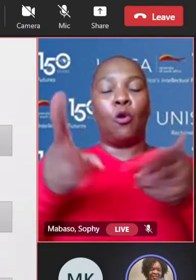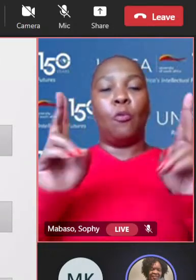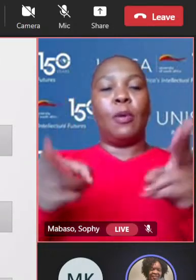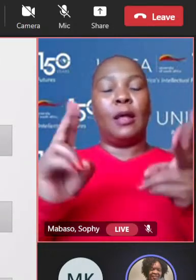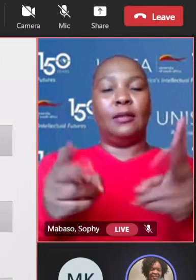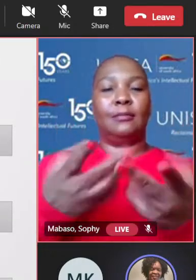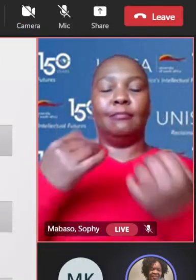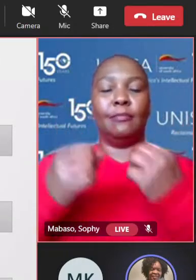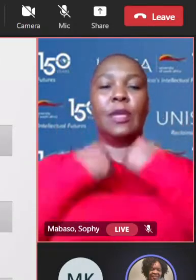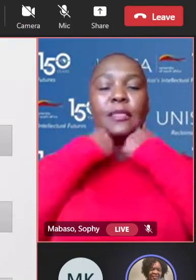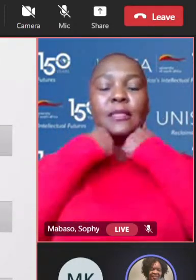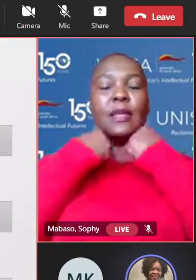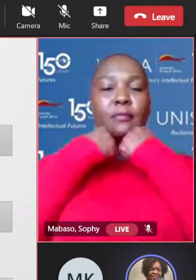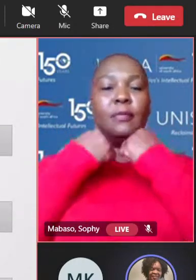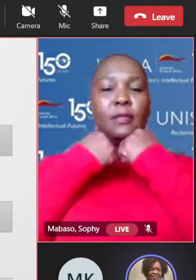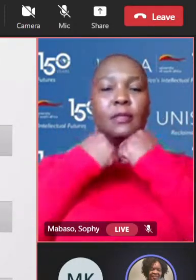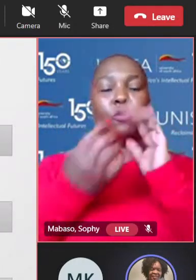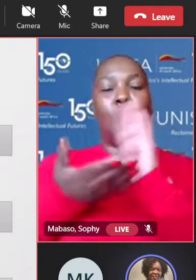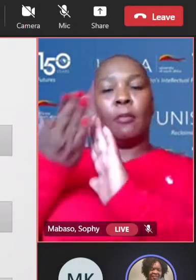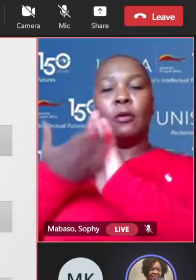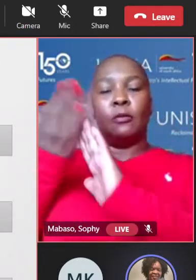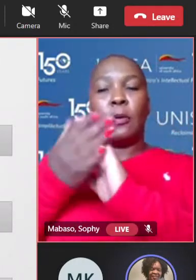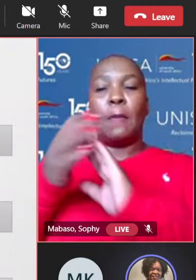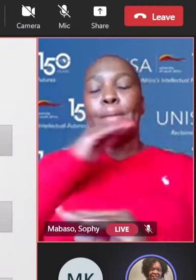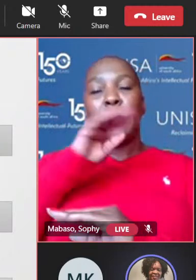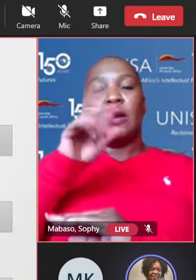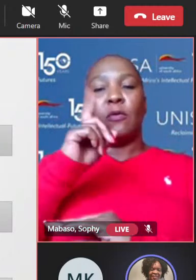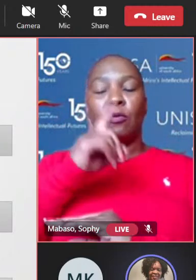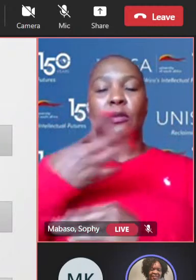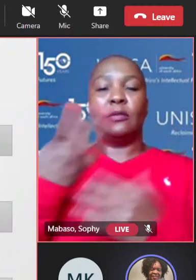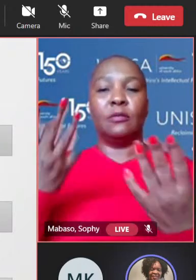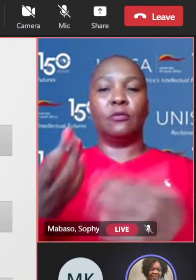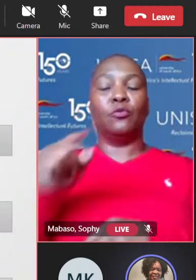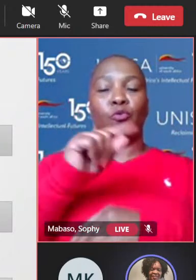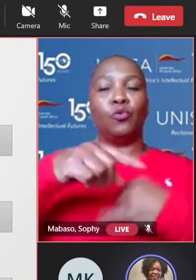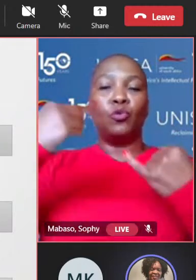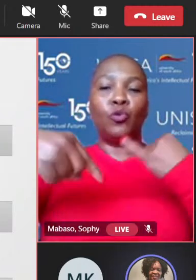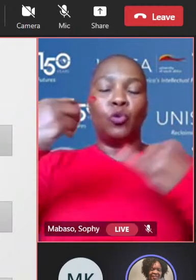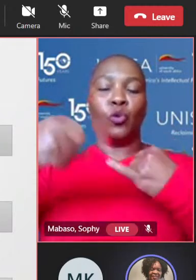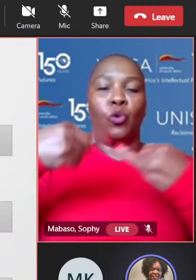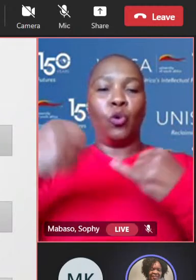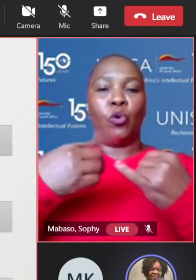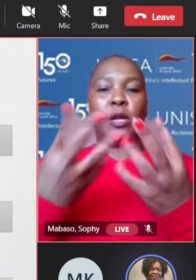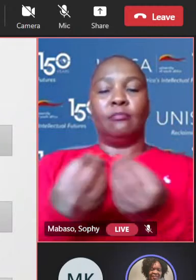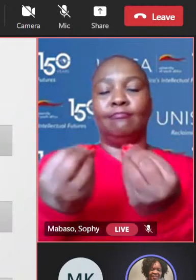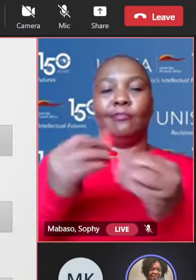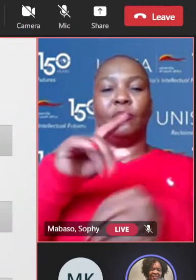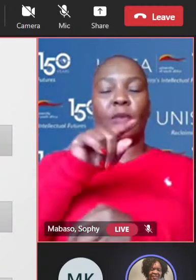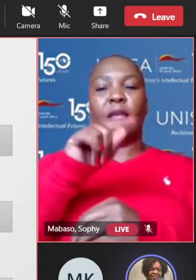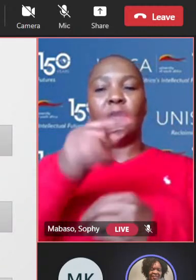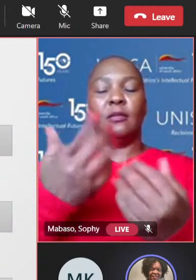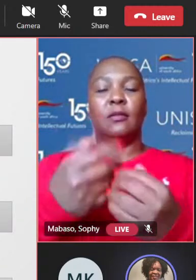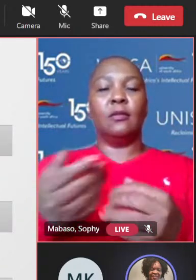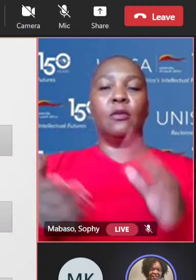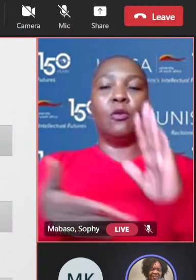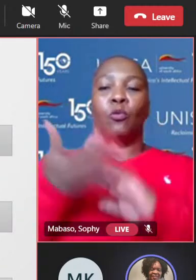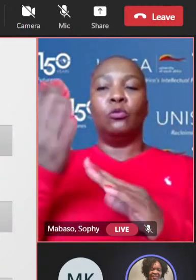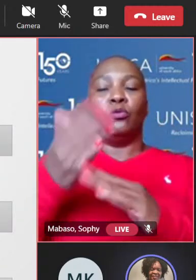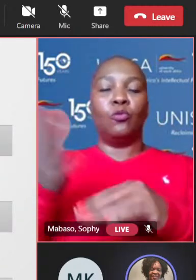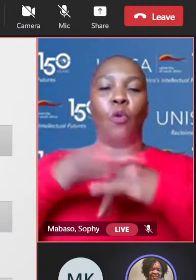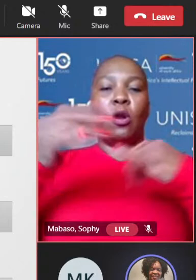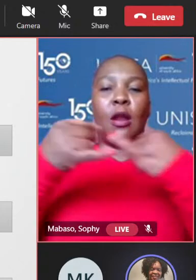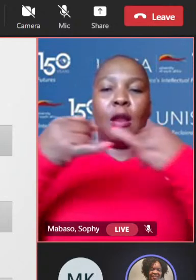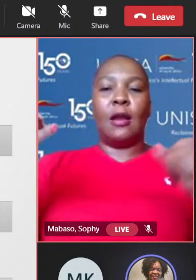upload, meaning that the student will go onto their tutorial matter and then they will also go onto their online